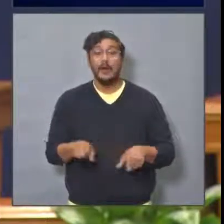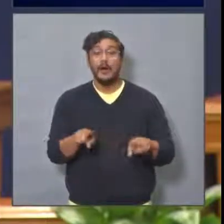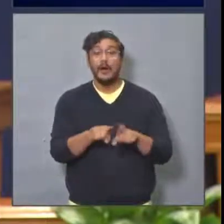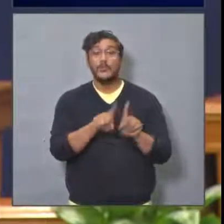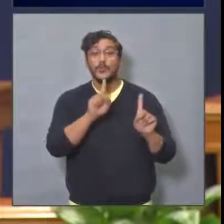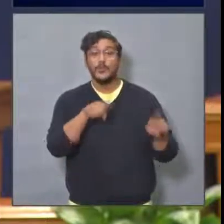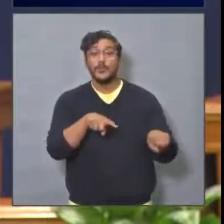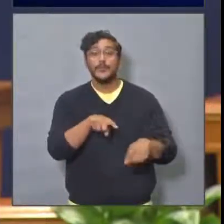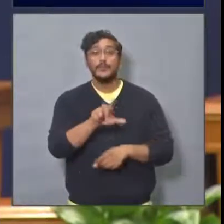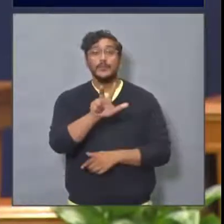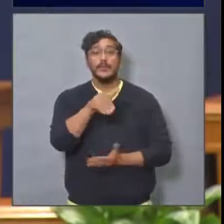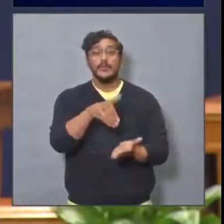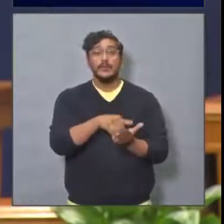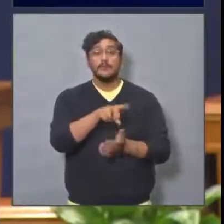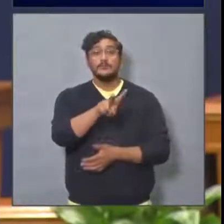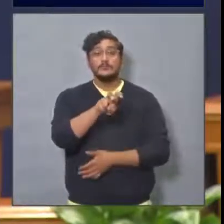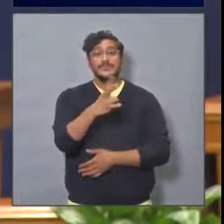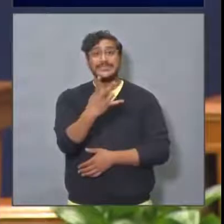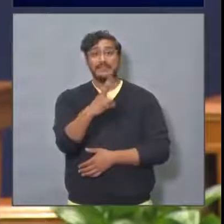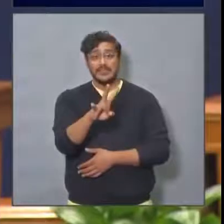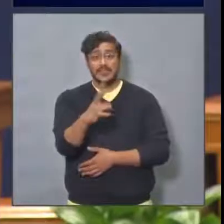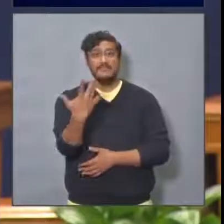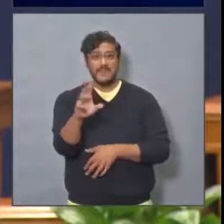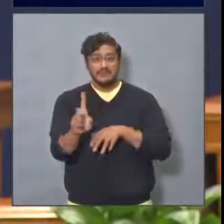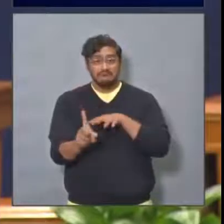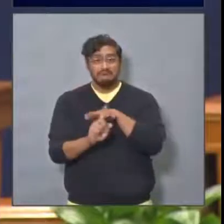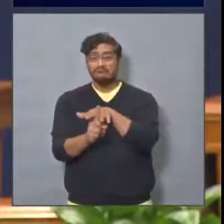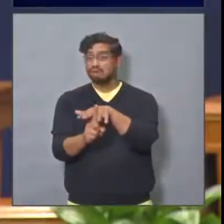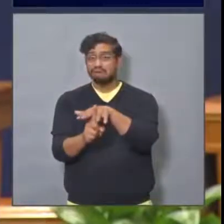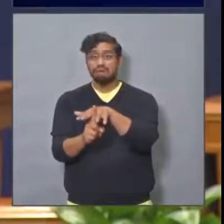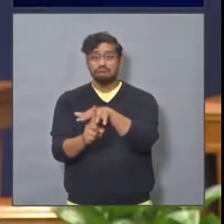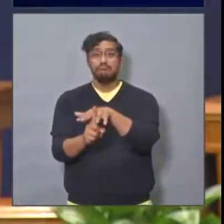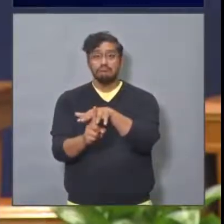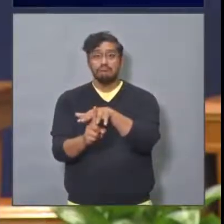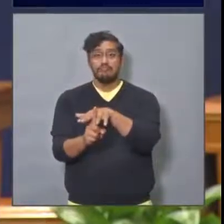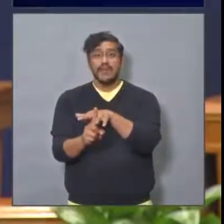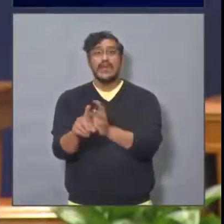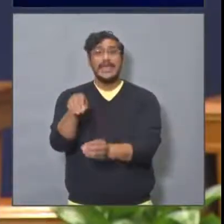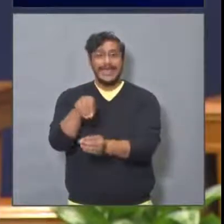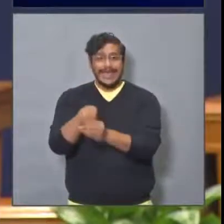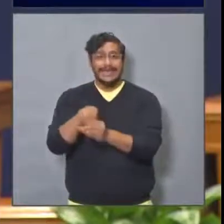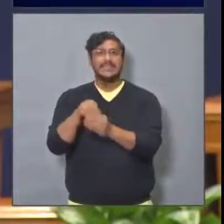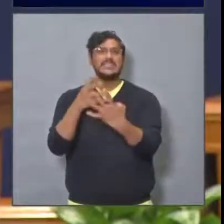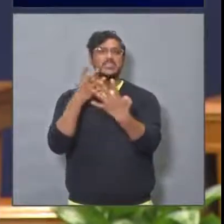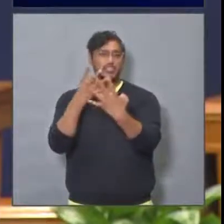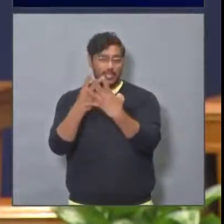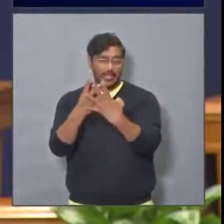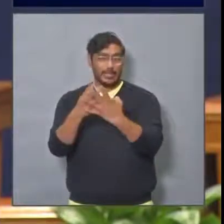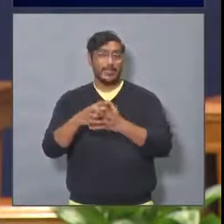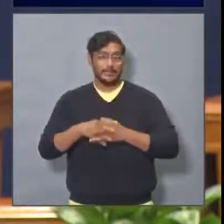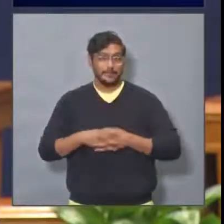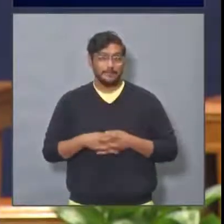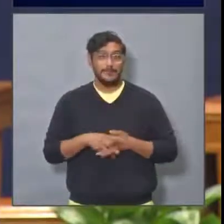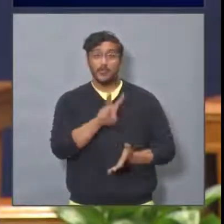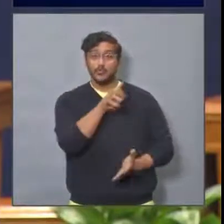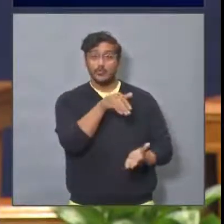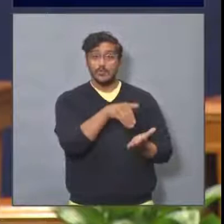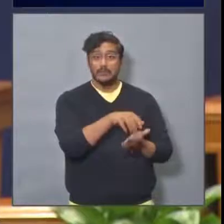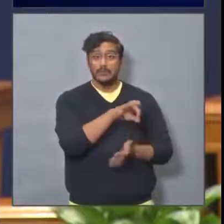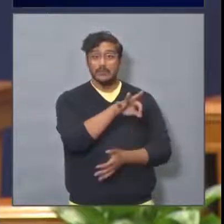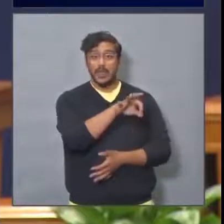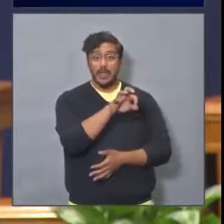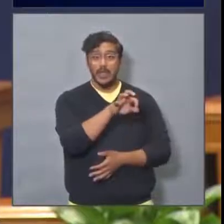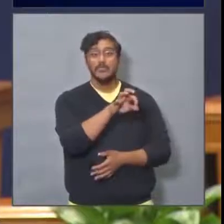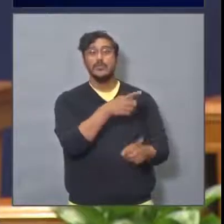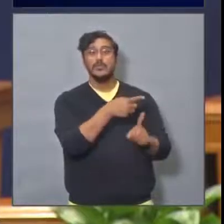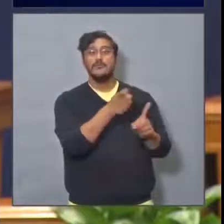reporting 3,217 confirmed cases at some point in time in our jail facilities. 2,900